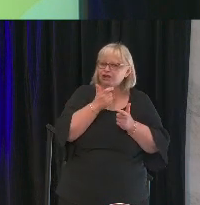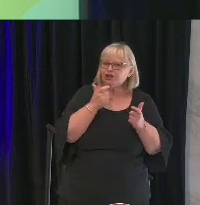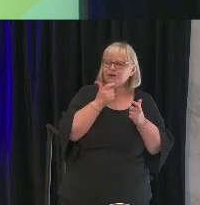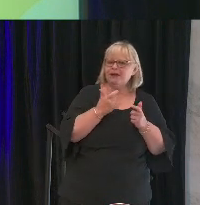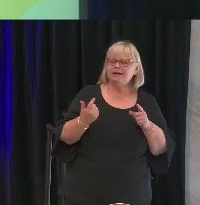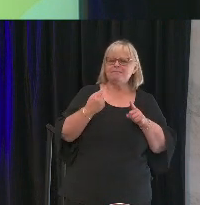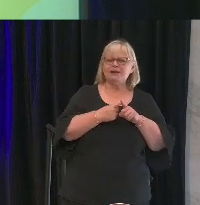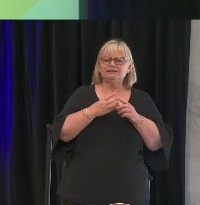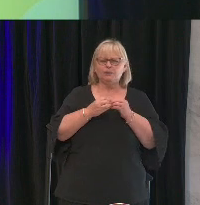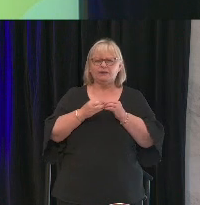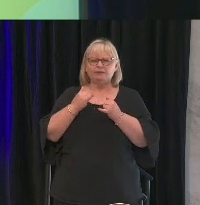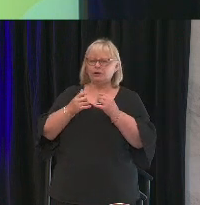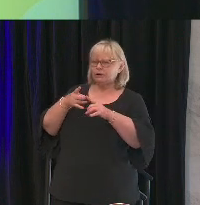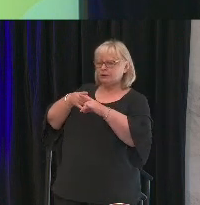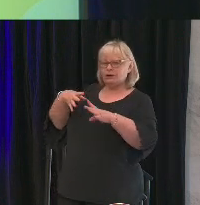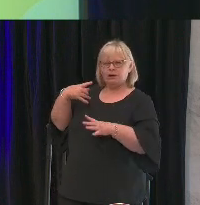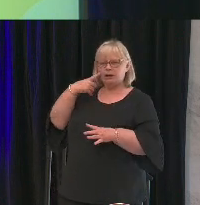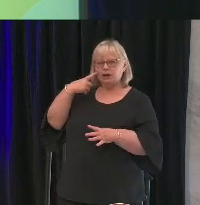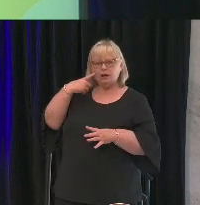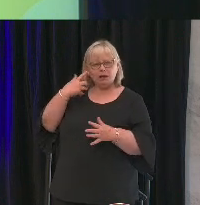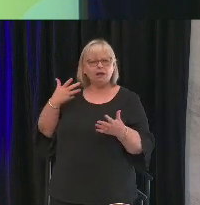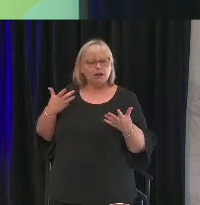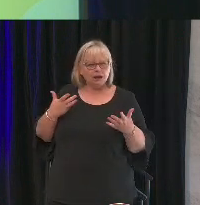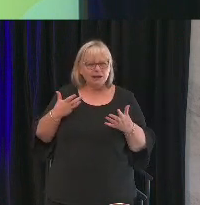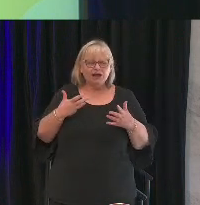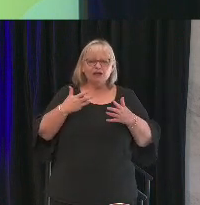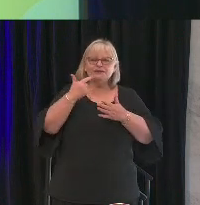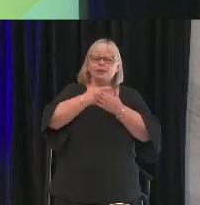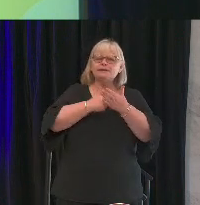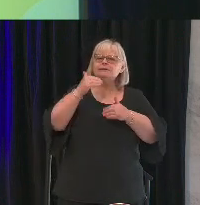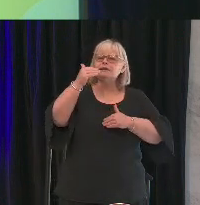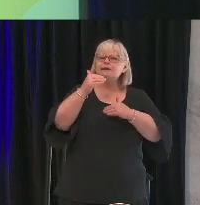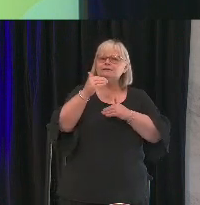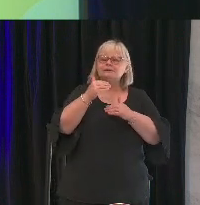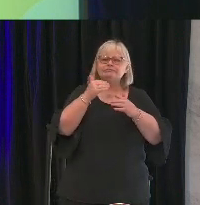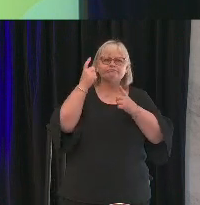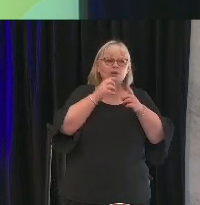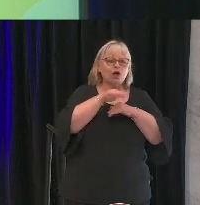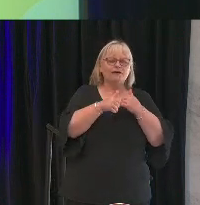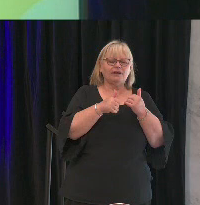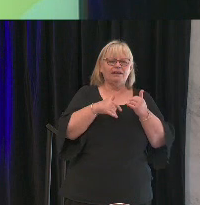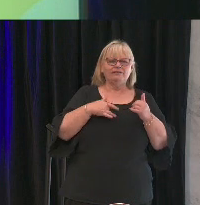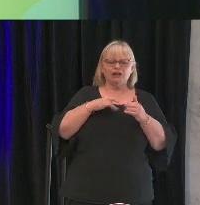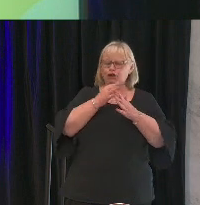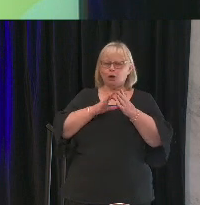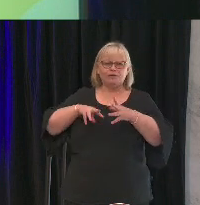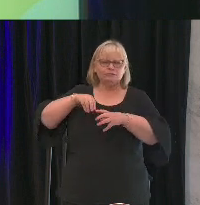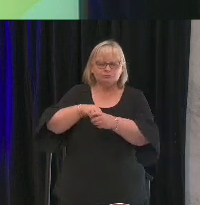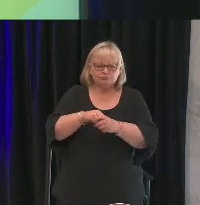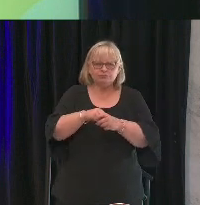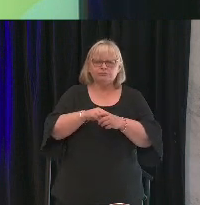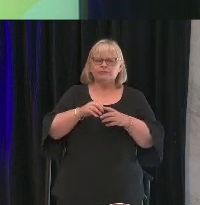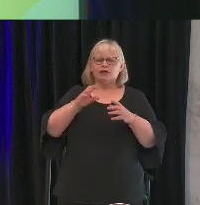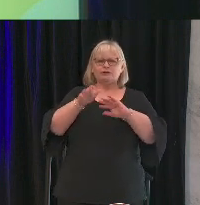an astute and careful eye. These shortlisted works consider the effects of dispossession and the need for